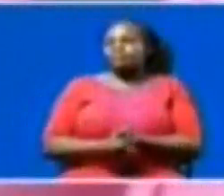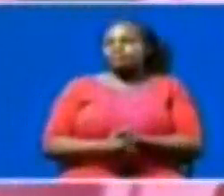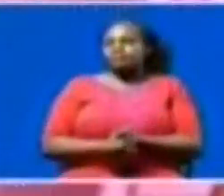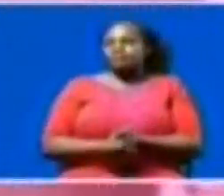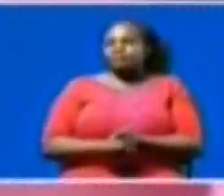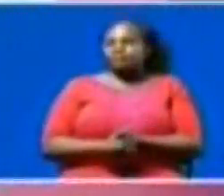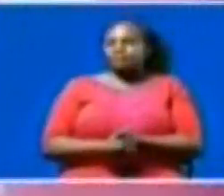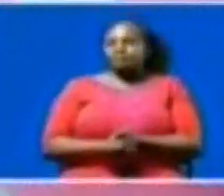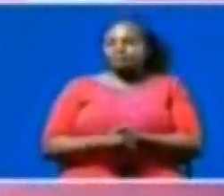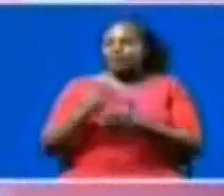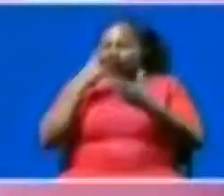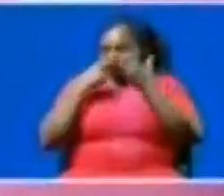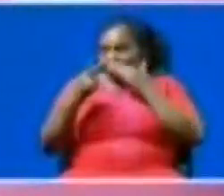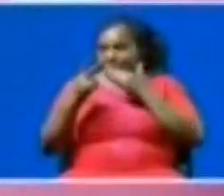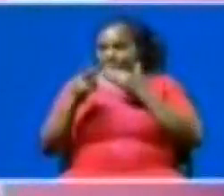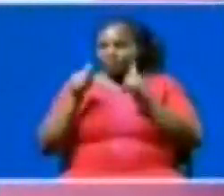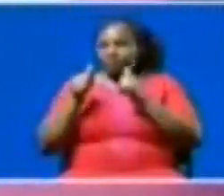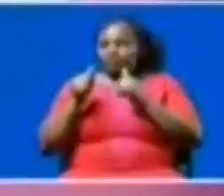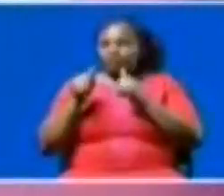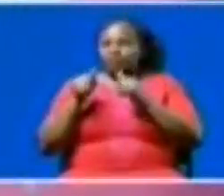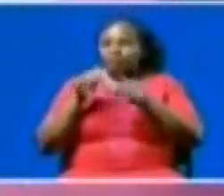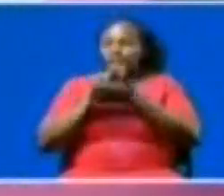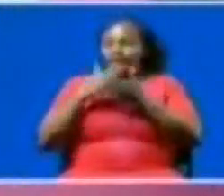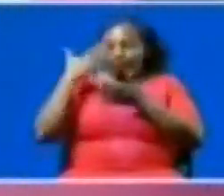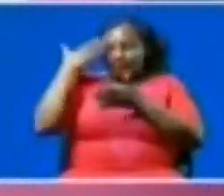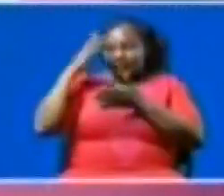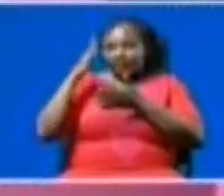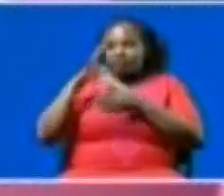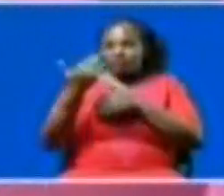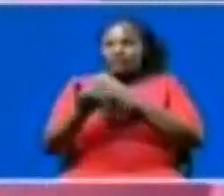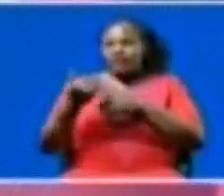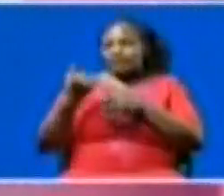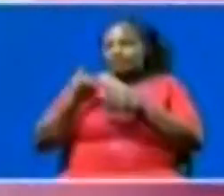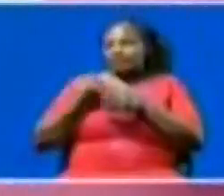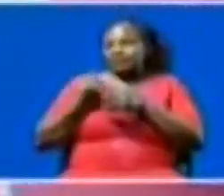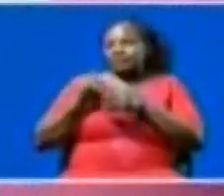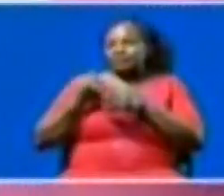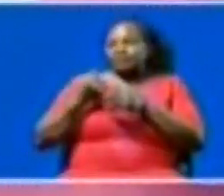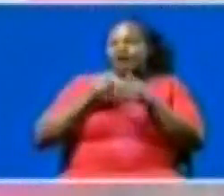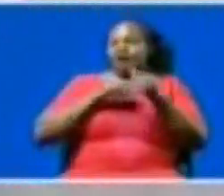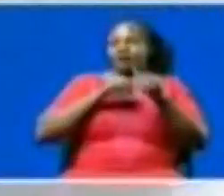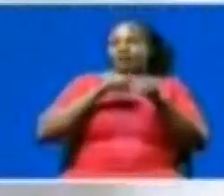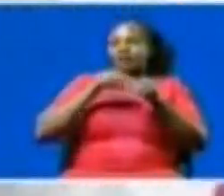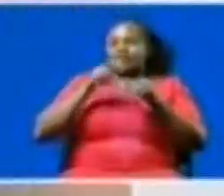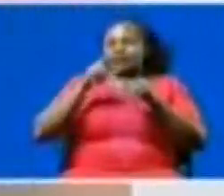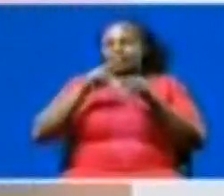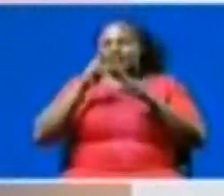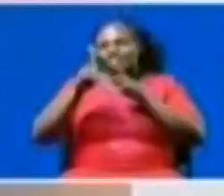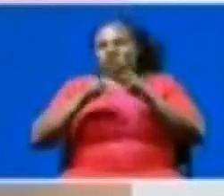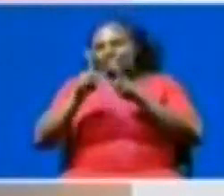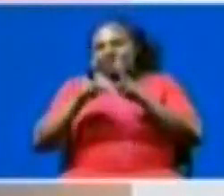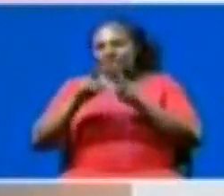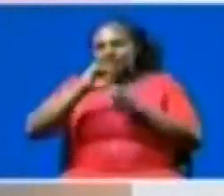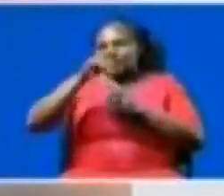God! It's a vision that was becoming a reality for a young lady miles away in Roysambu.